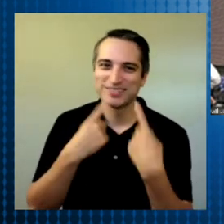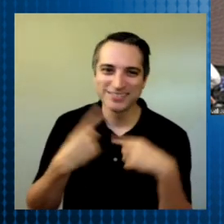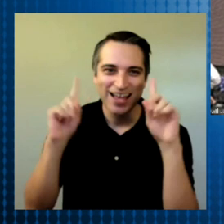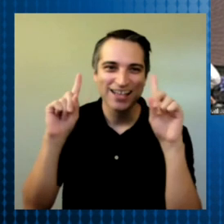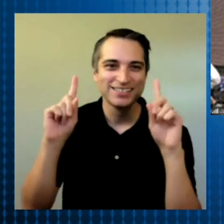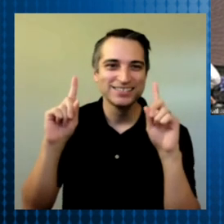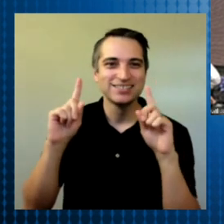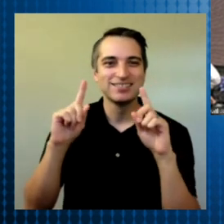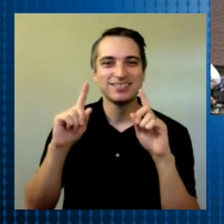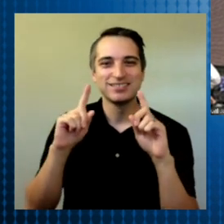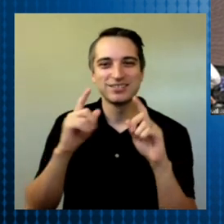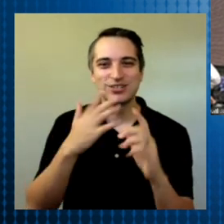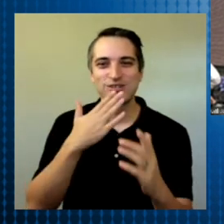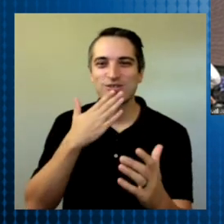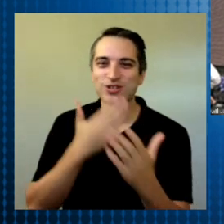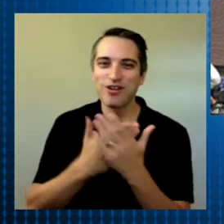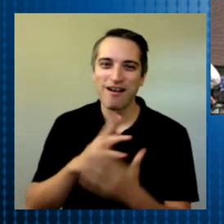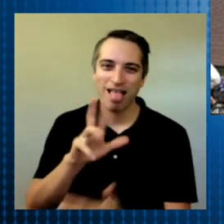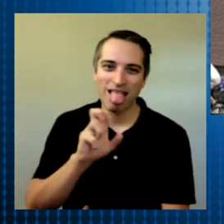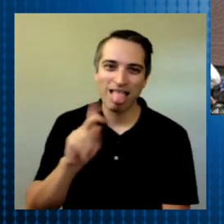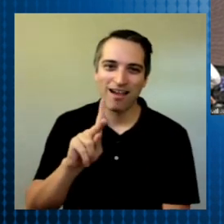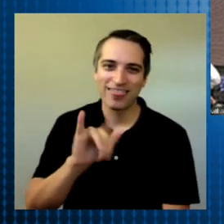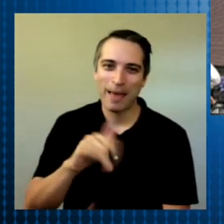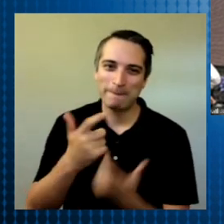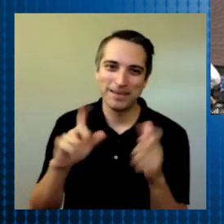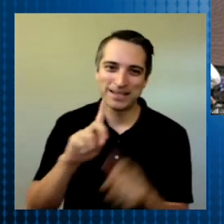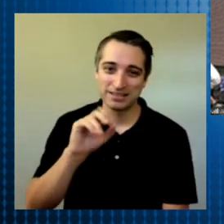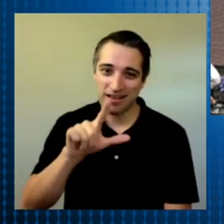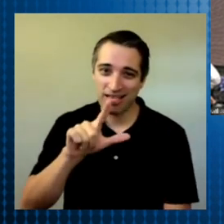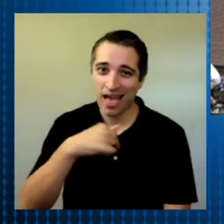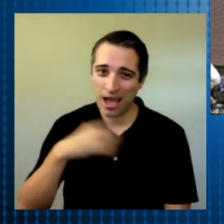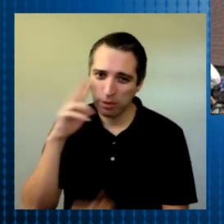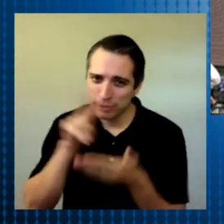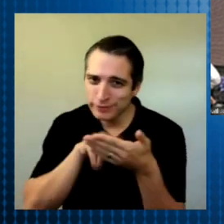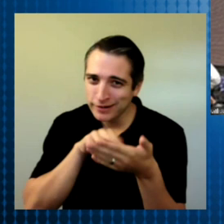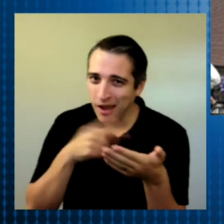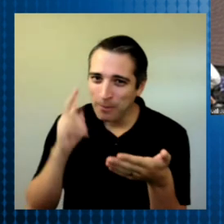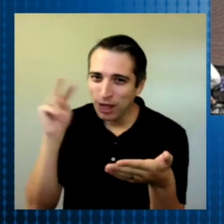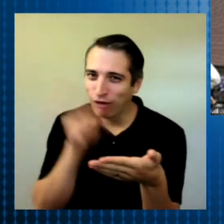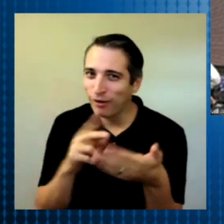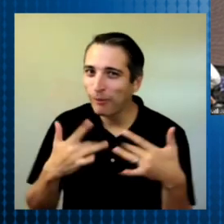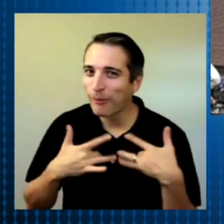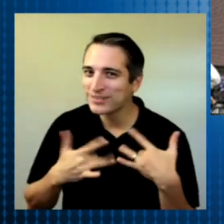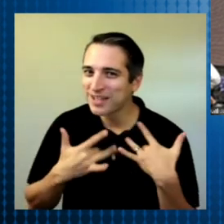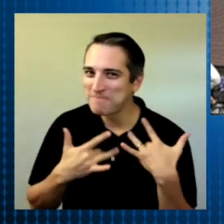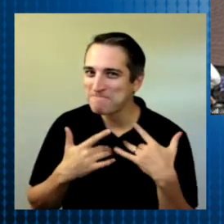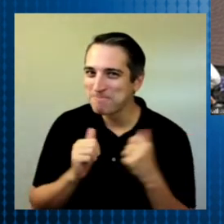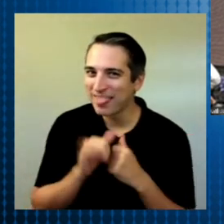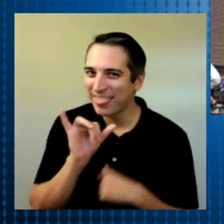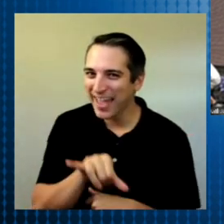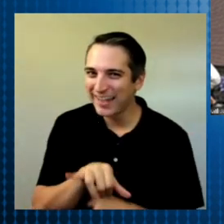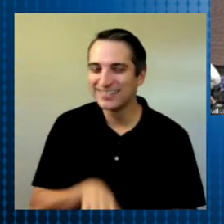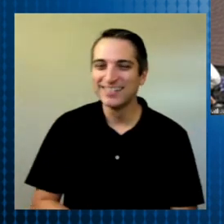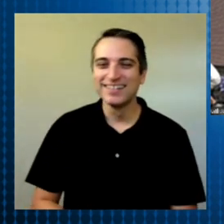see you. Good luck on that major deal. I'll be reading. I'll be keeping an eye on what's happening on that.